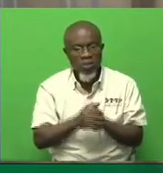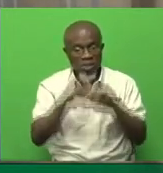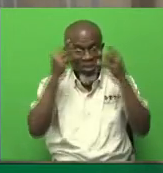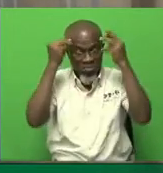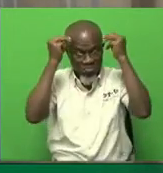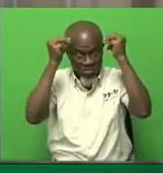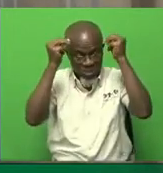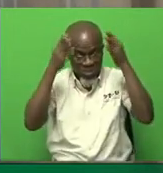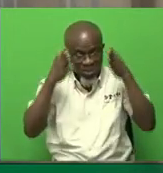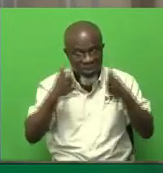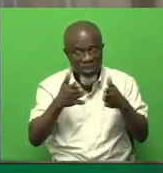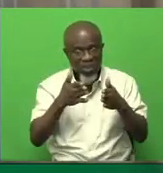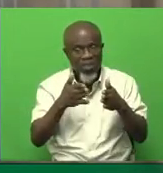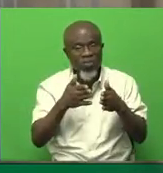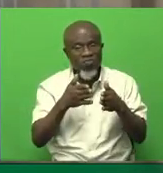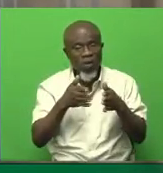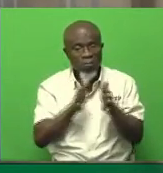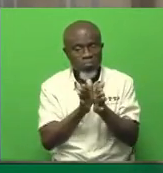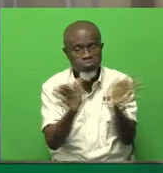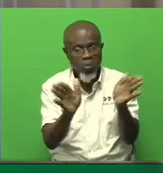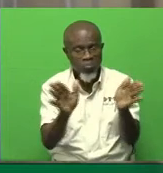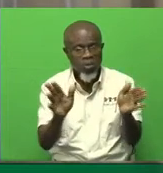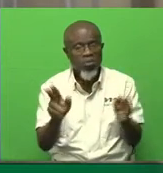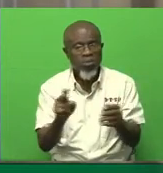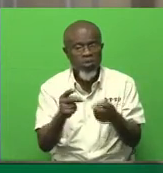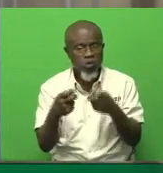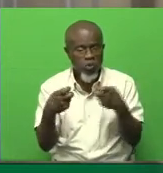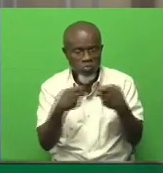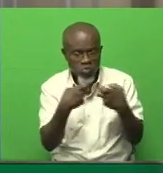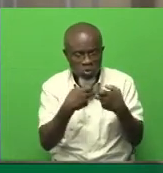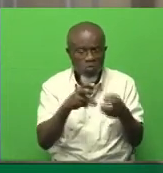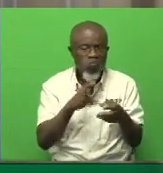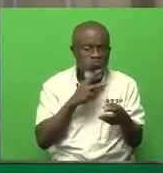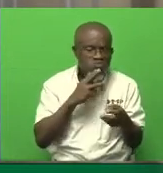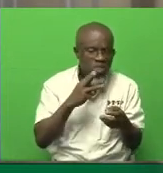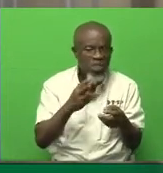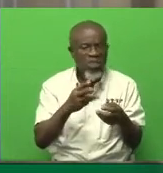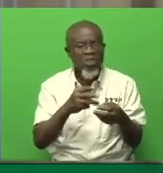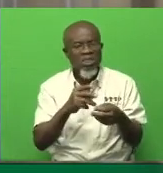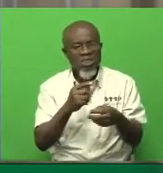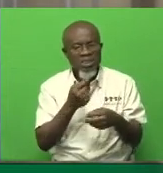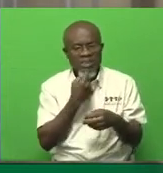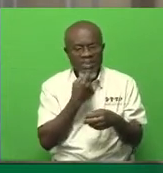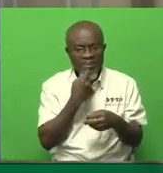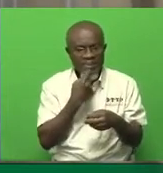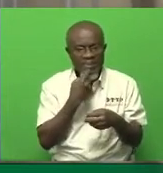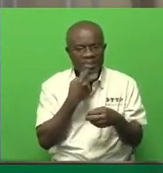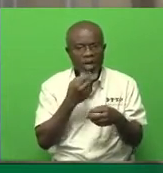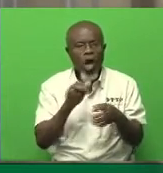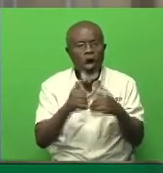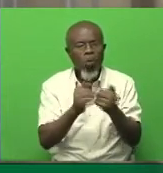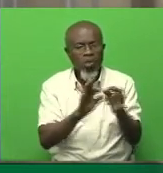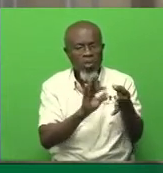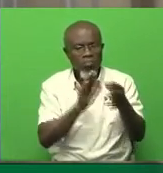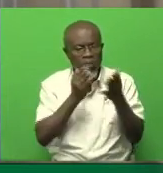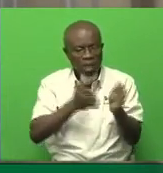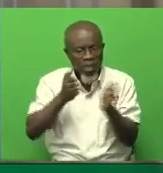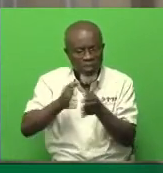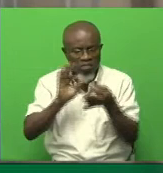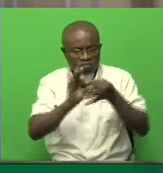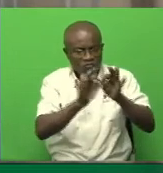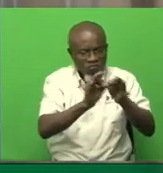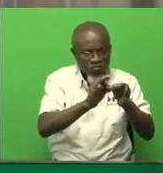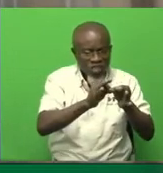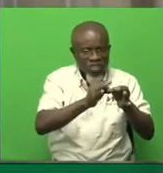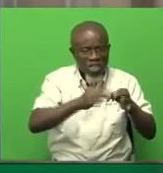plans were how he was going to fix the water shortage problem in a report West and elsewhere and he failed to do so preparing to stand